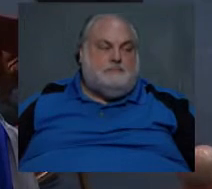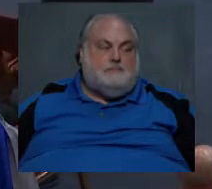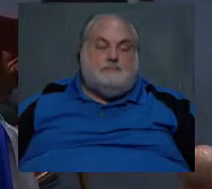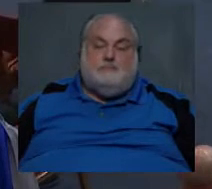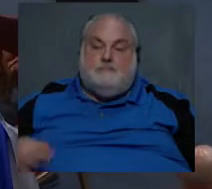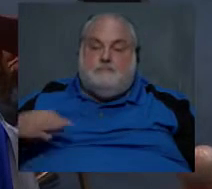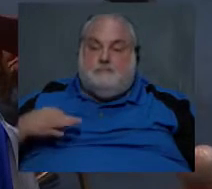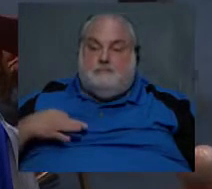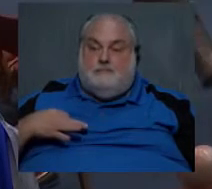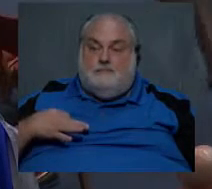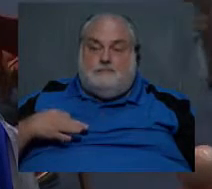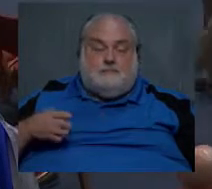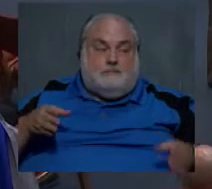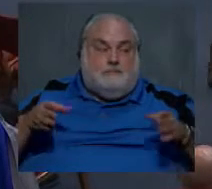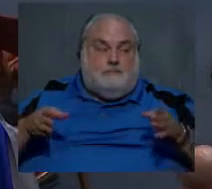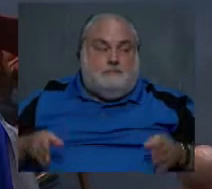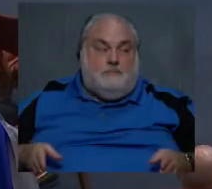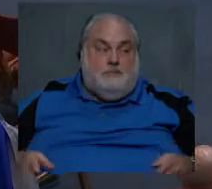up?